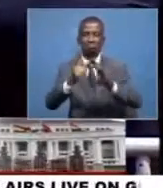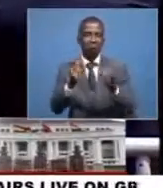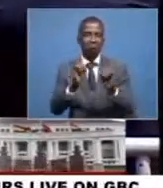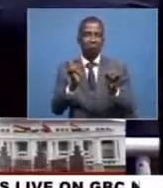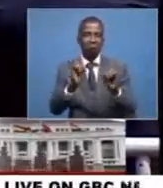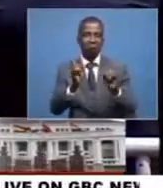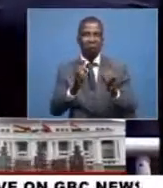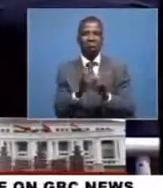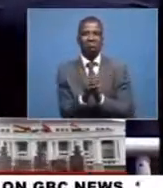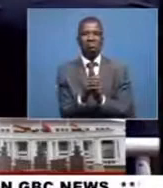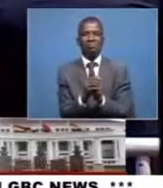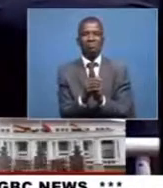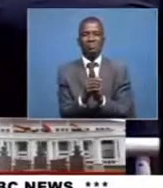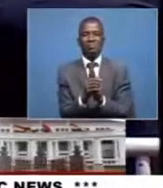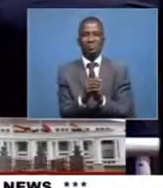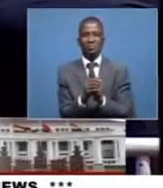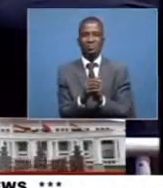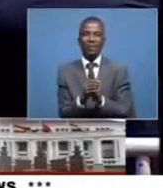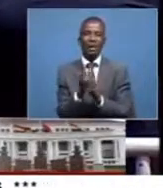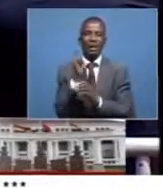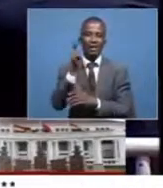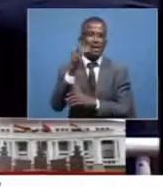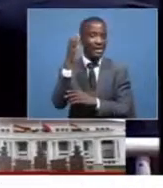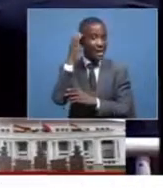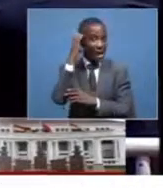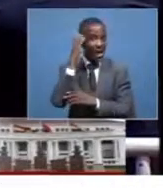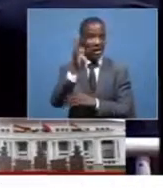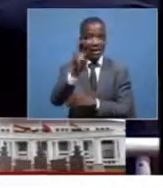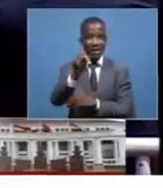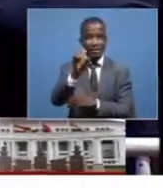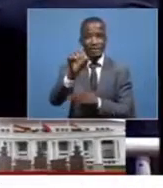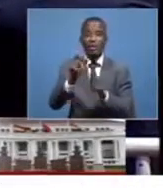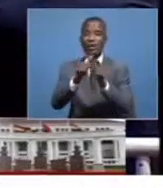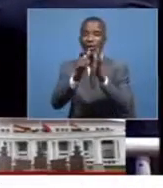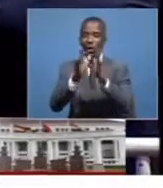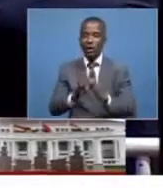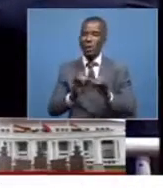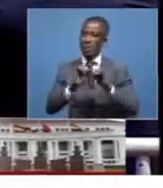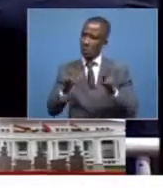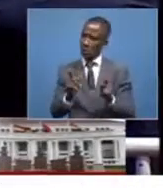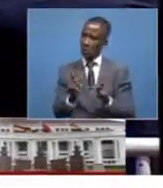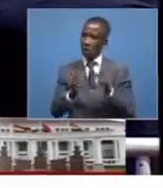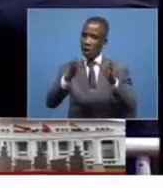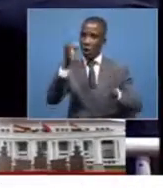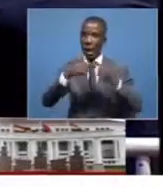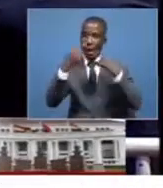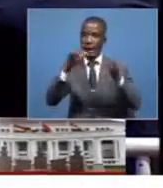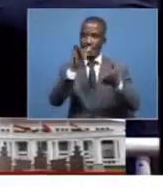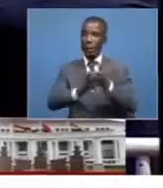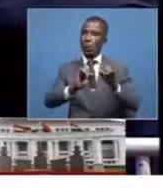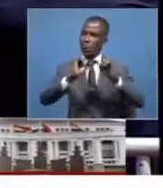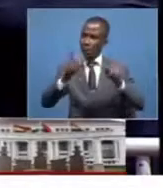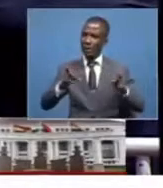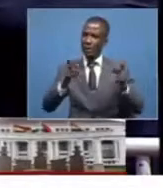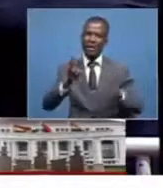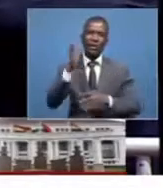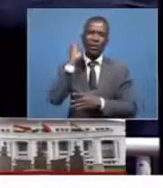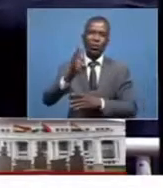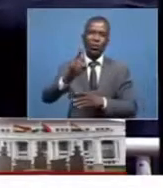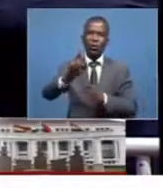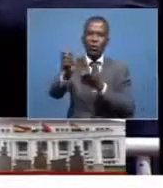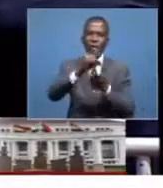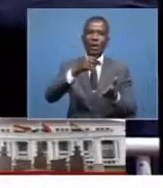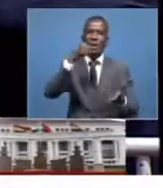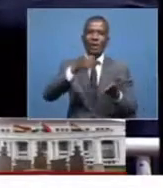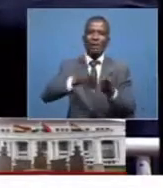Subsequently, also heard Mr. Chikata. He said, well, if that is the decision of the court, then he's going to apply. In fact,